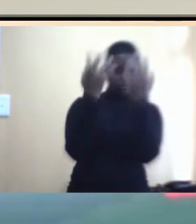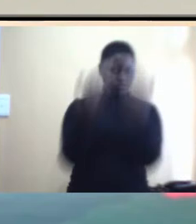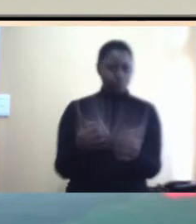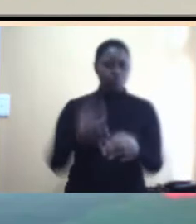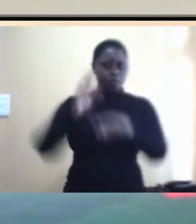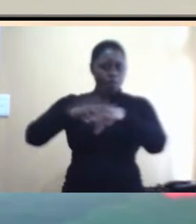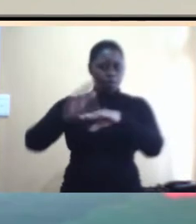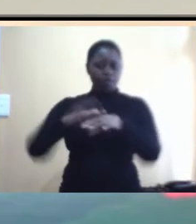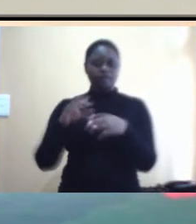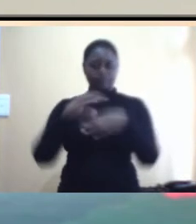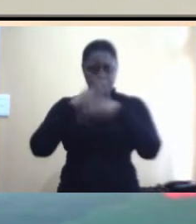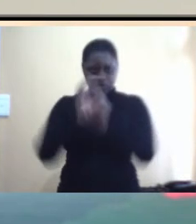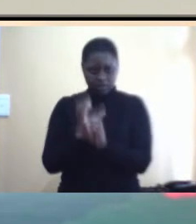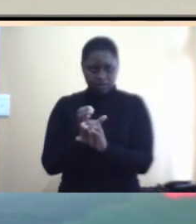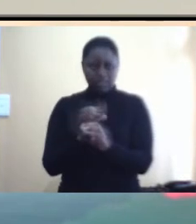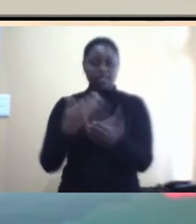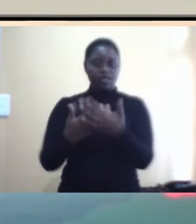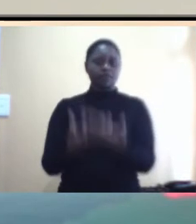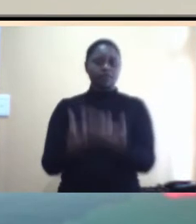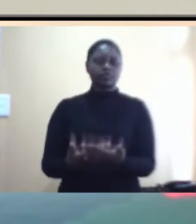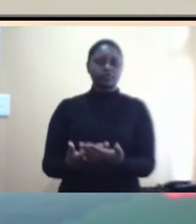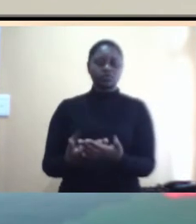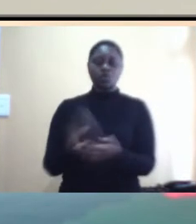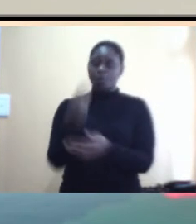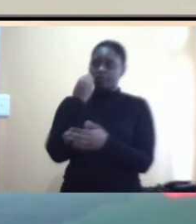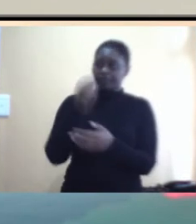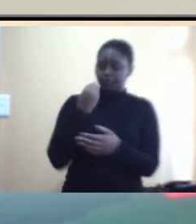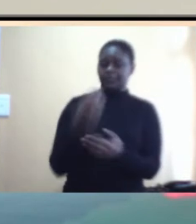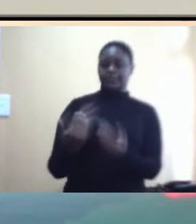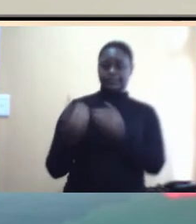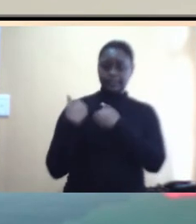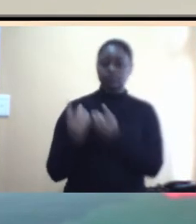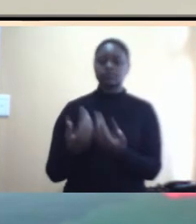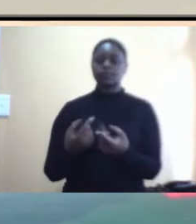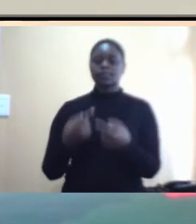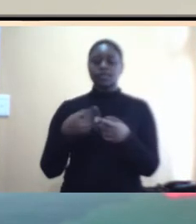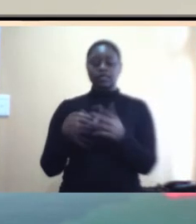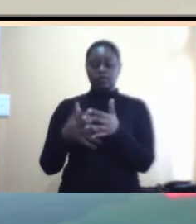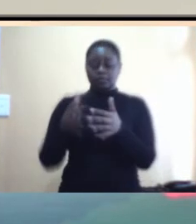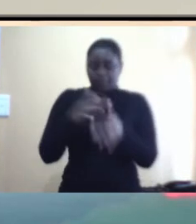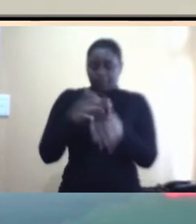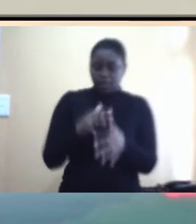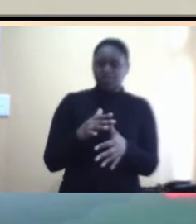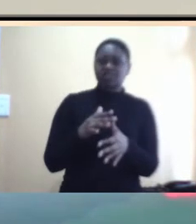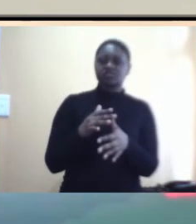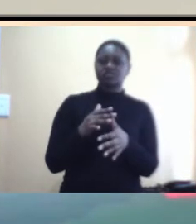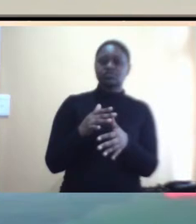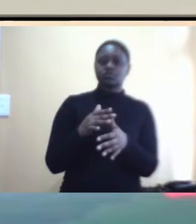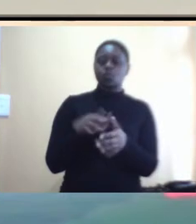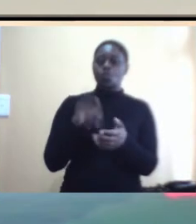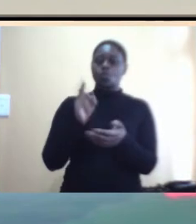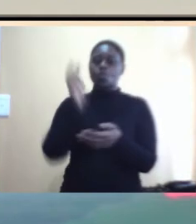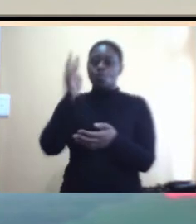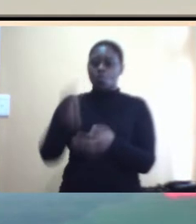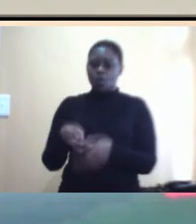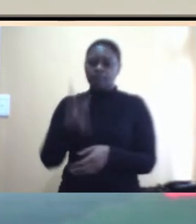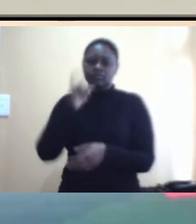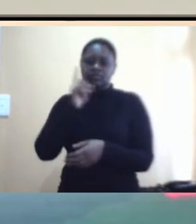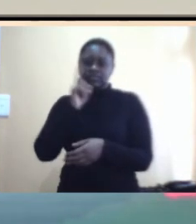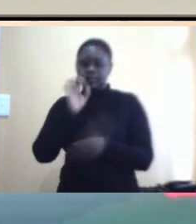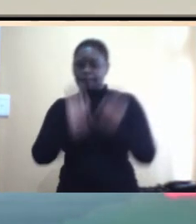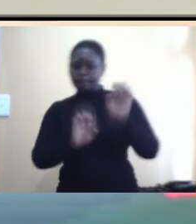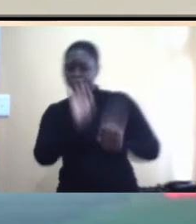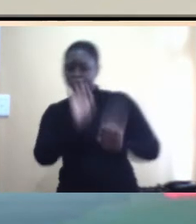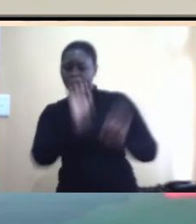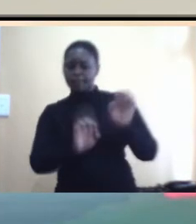more focus can be on food security. This reprioritization will see our intervention in